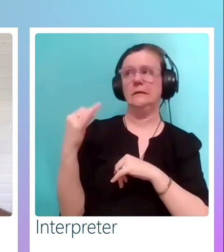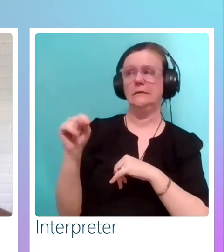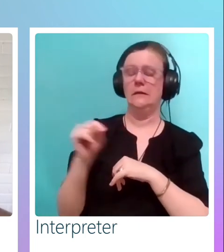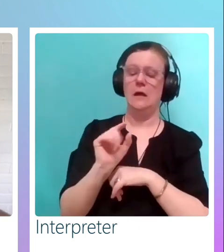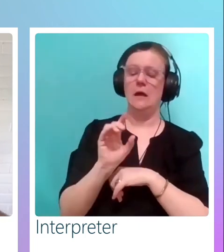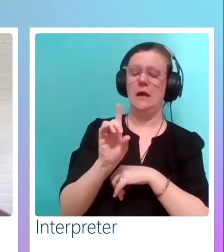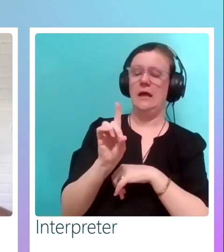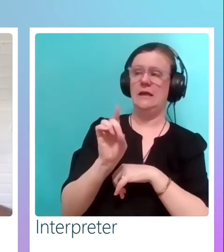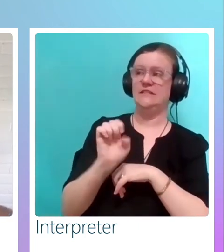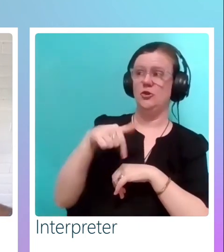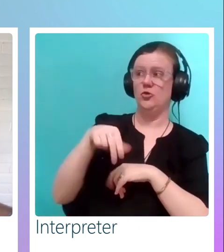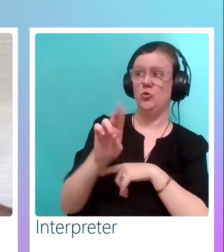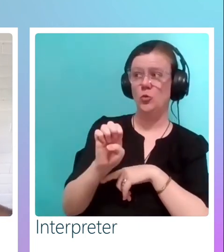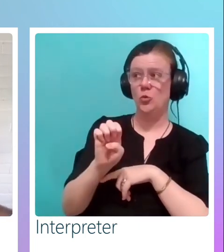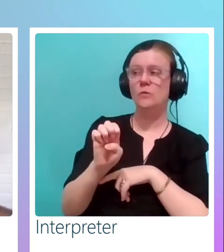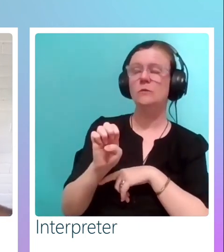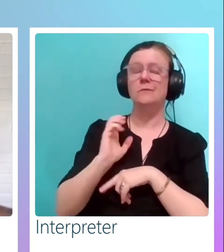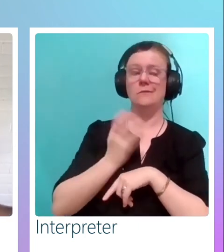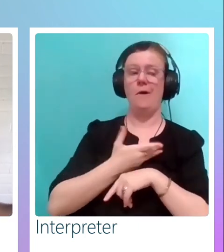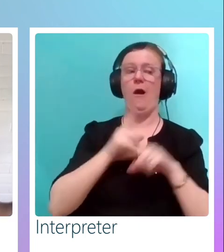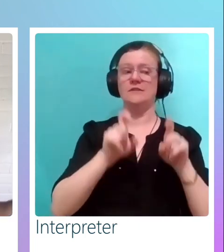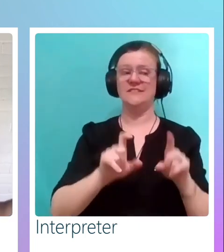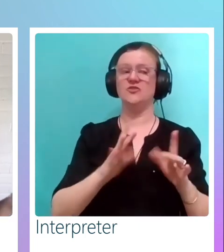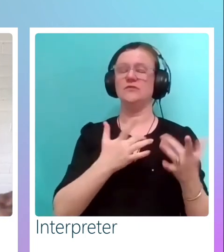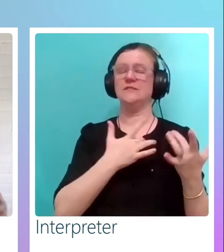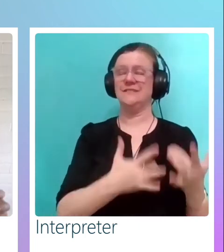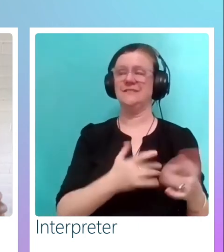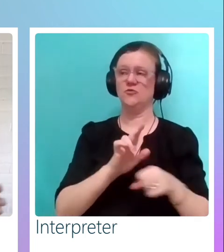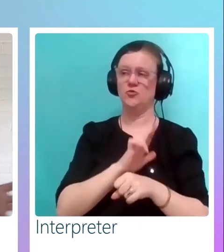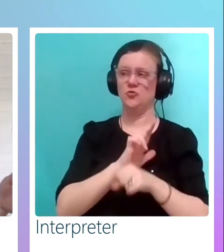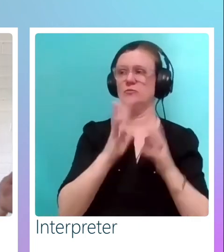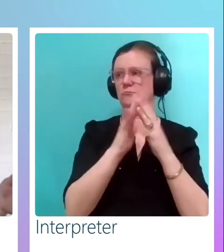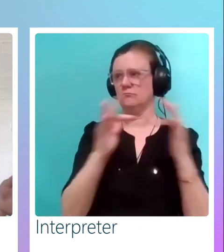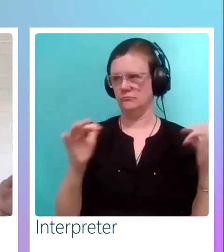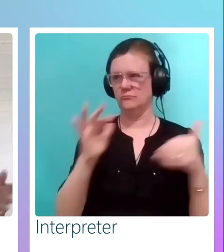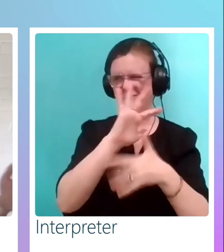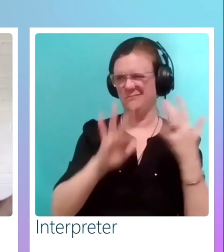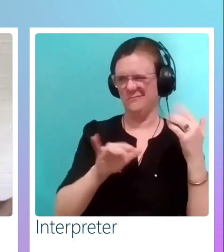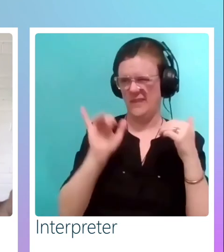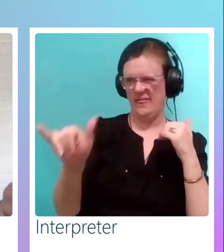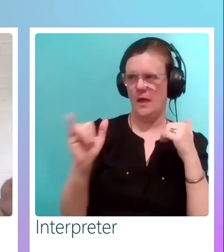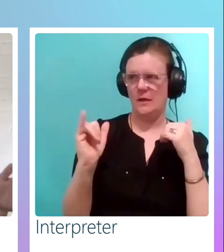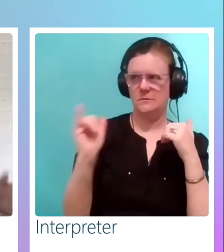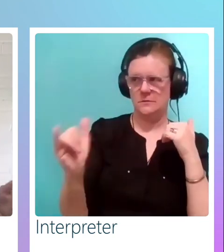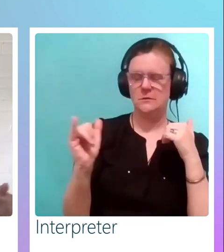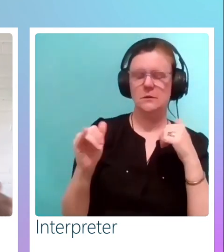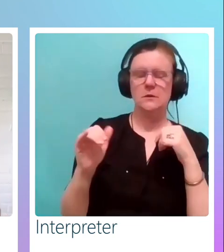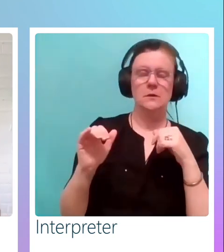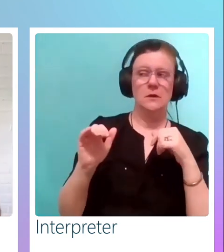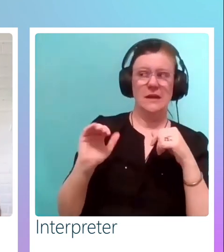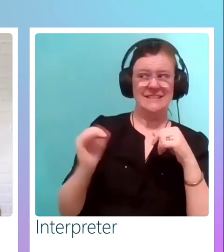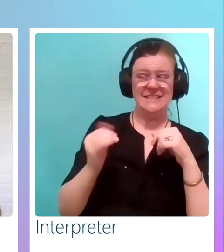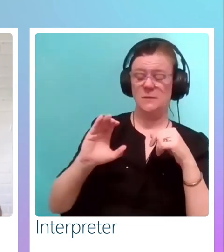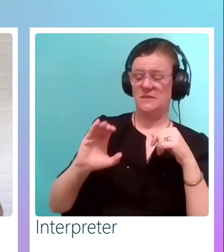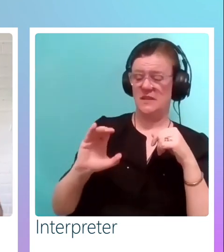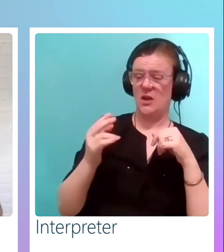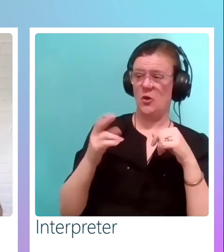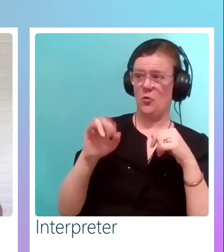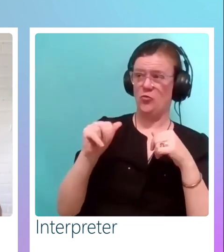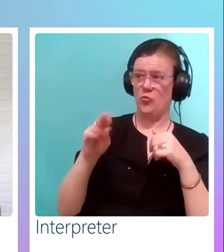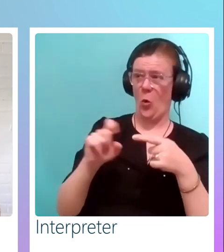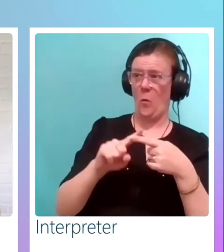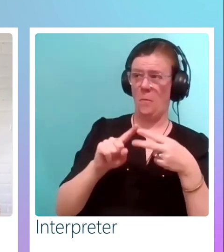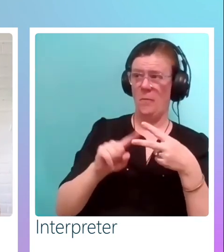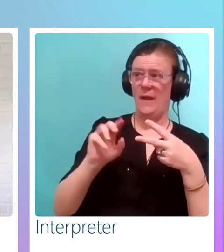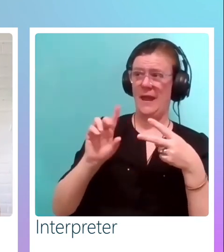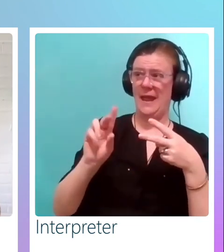DQ, our testers use variations, but definitely seems like Chrome and NVDA are kind of